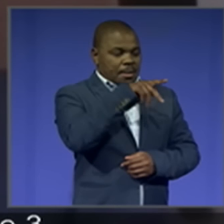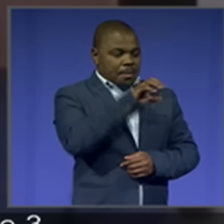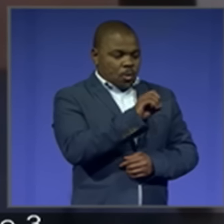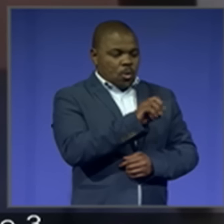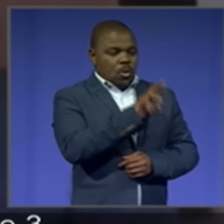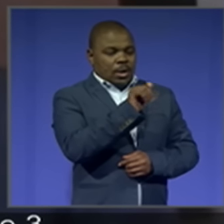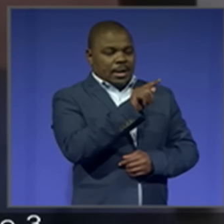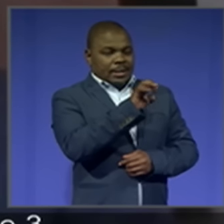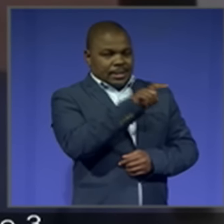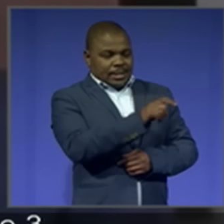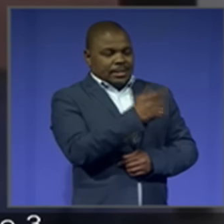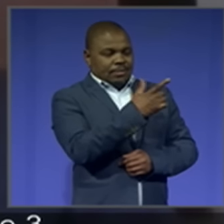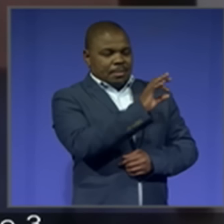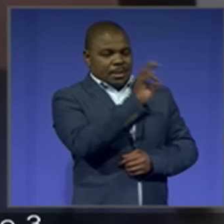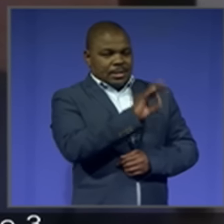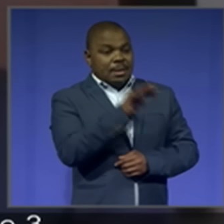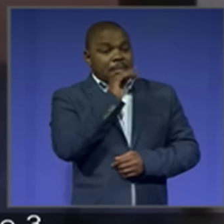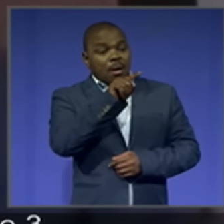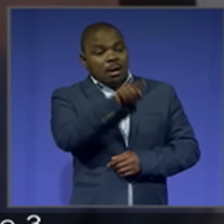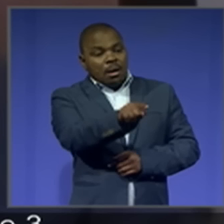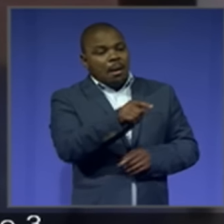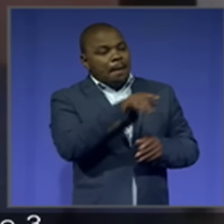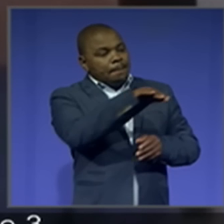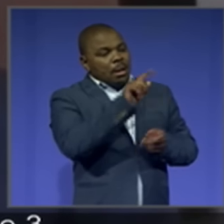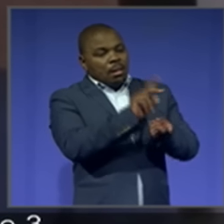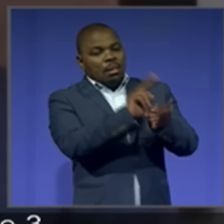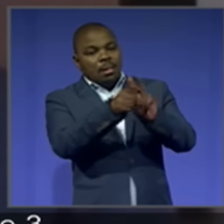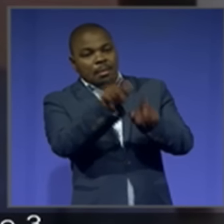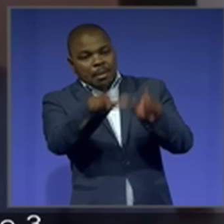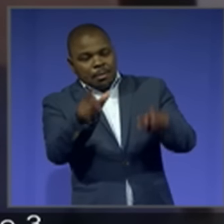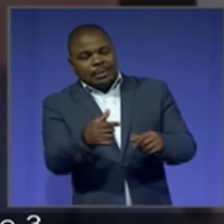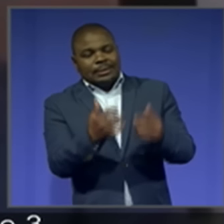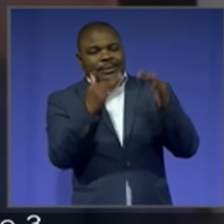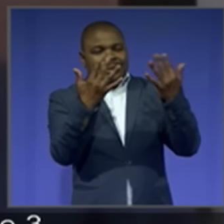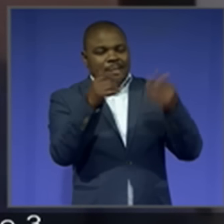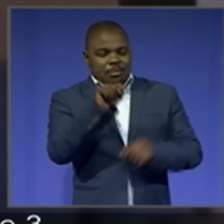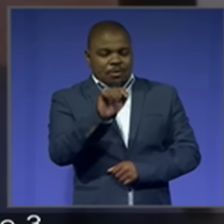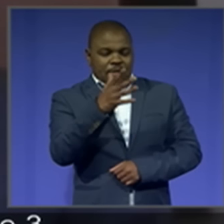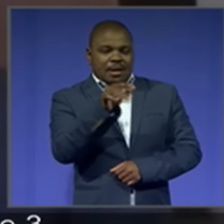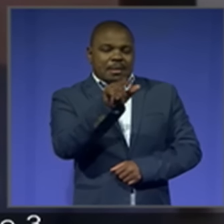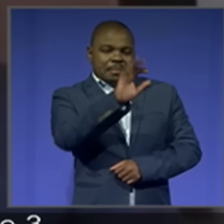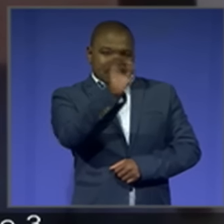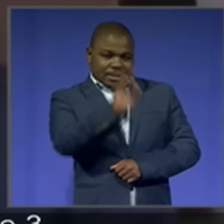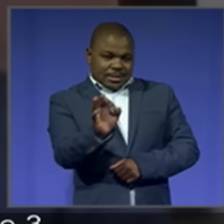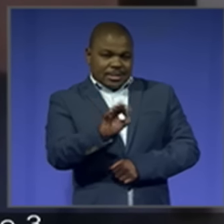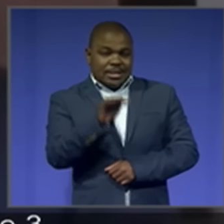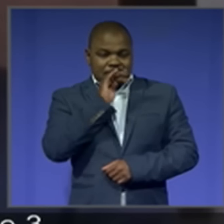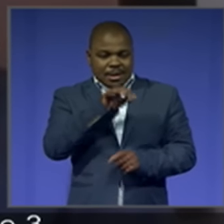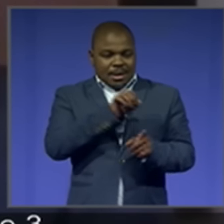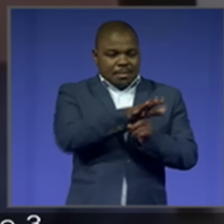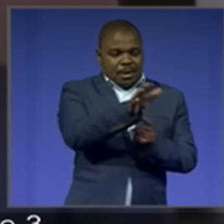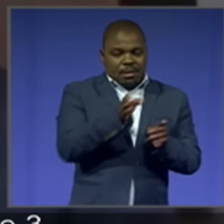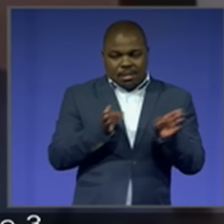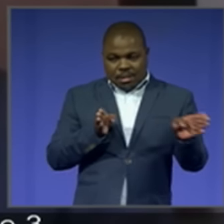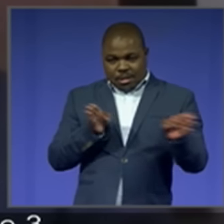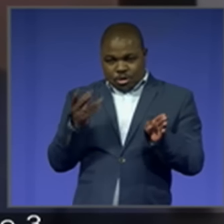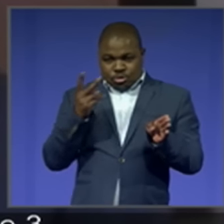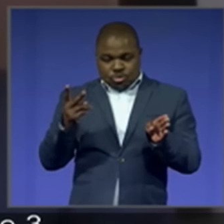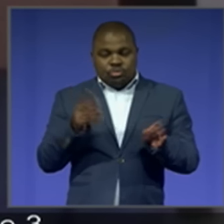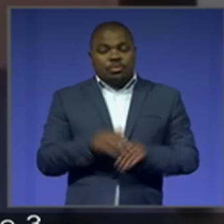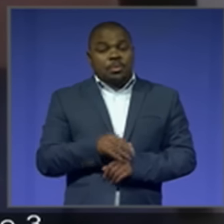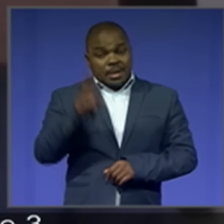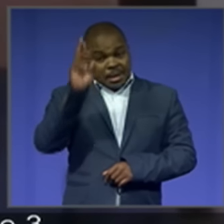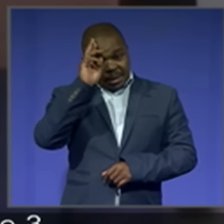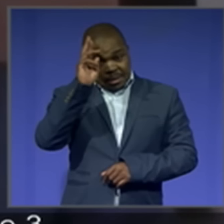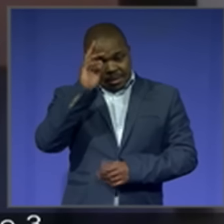mme the prime lending rate is a 10.5%. Hona le mahlakore a mabedi o tla hopola hore go na le batho